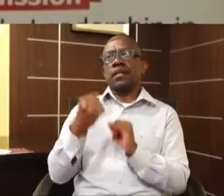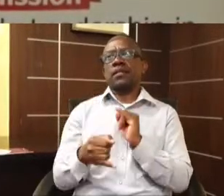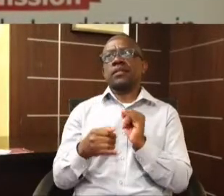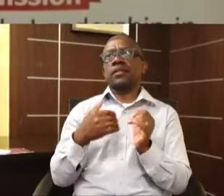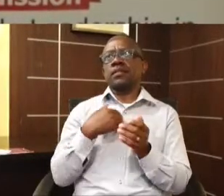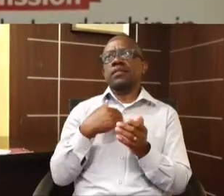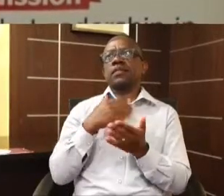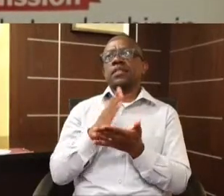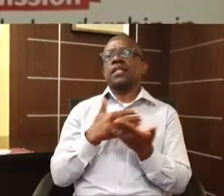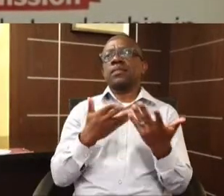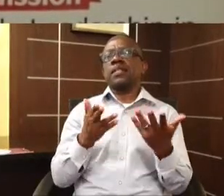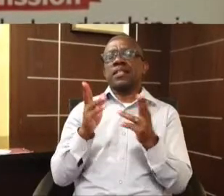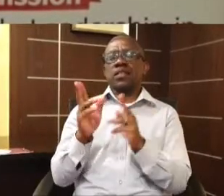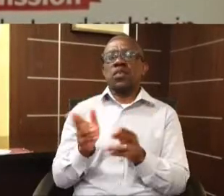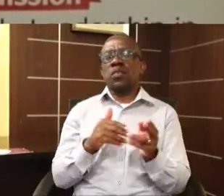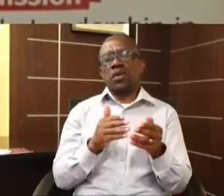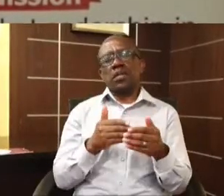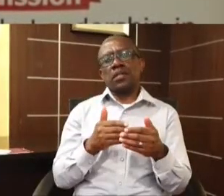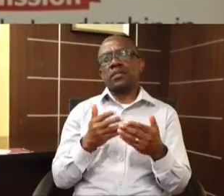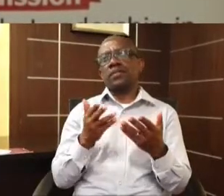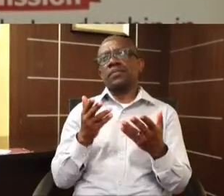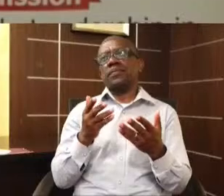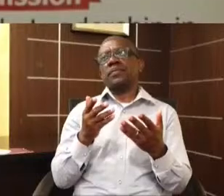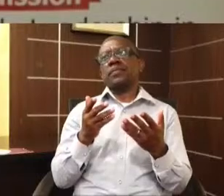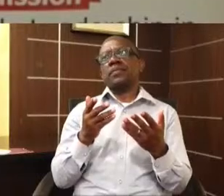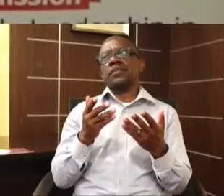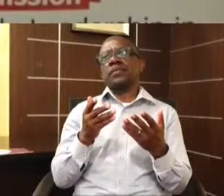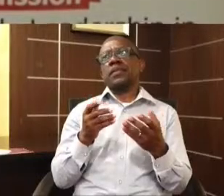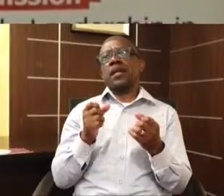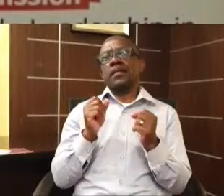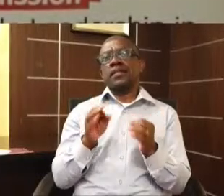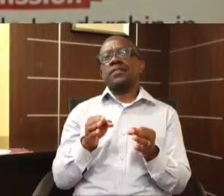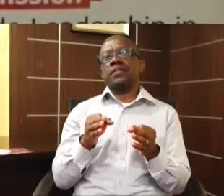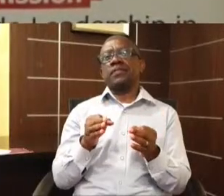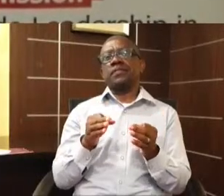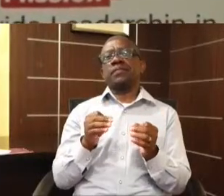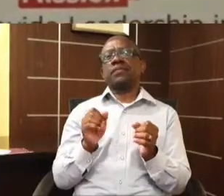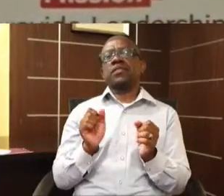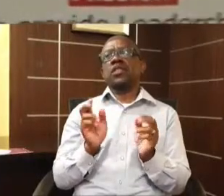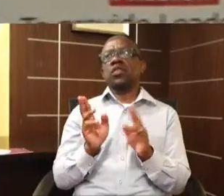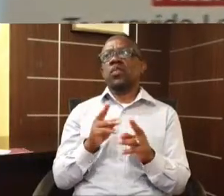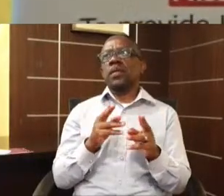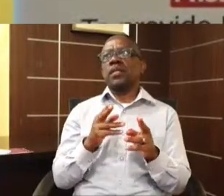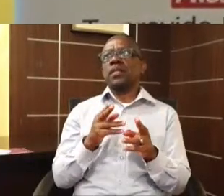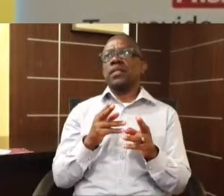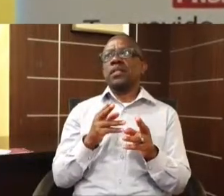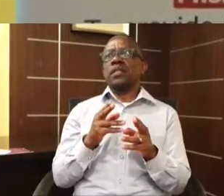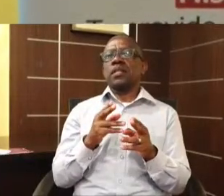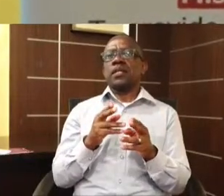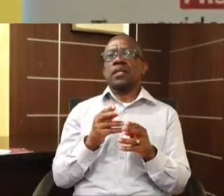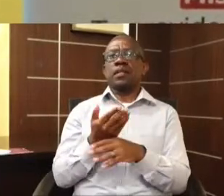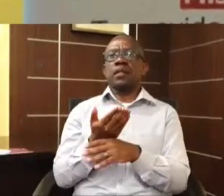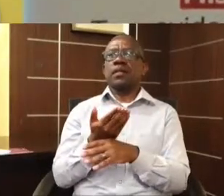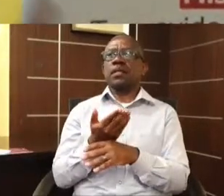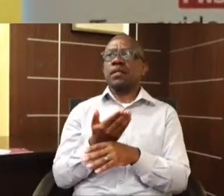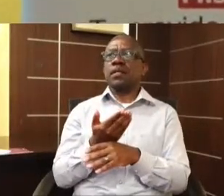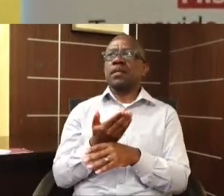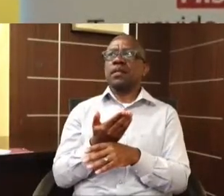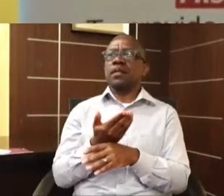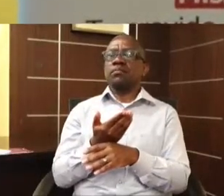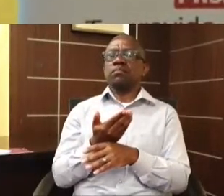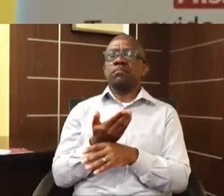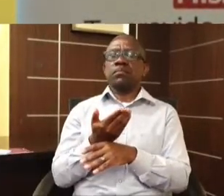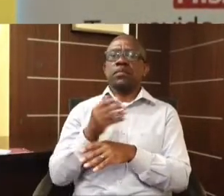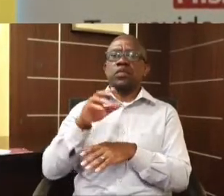that is usually quite obvious. What happens at the counters in the supermarket? You do your